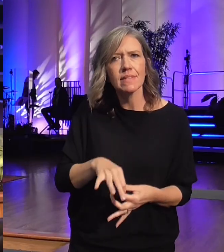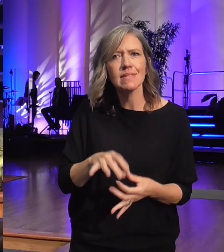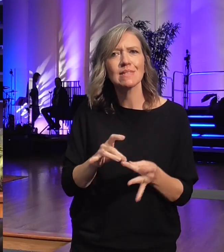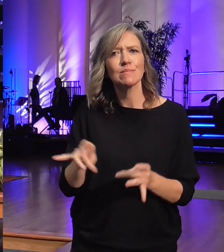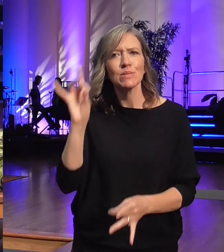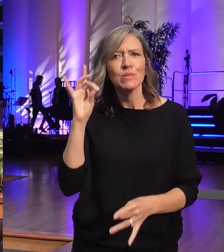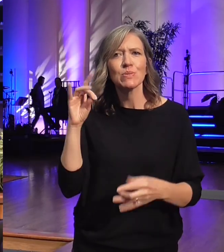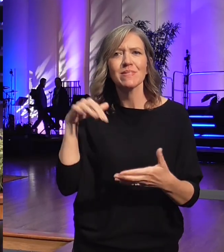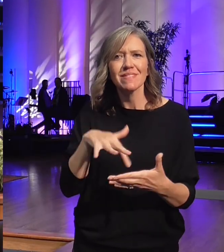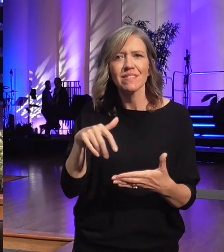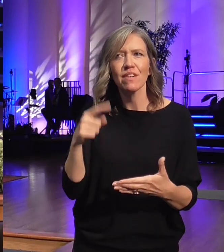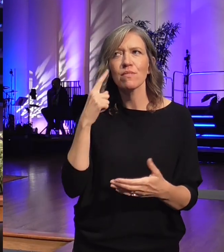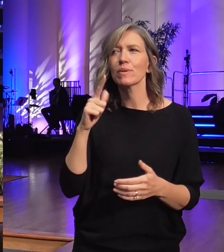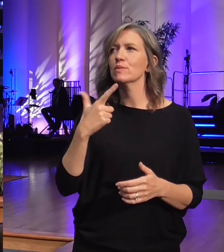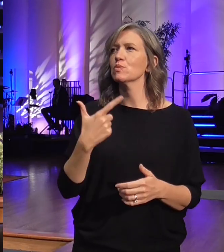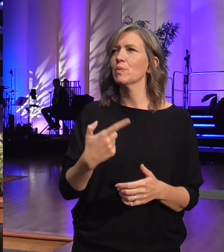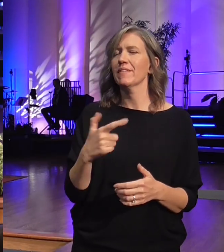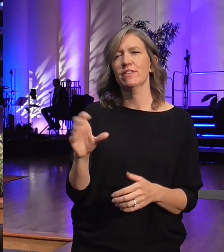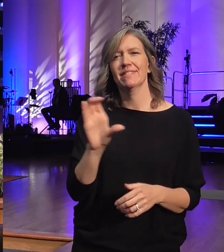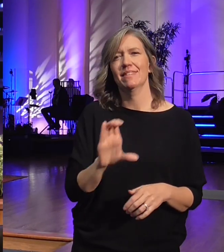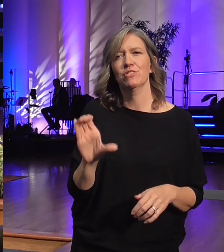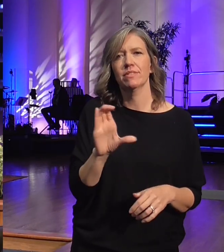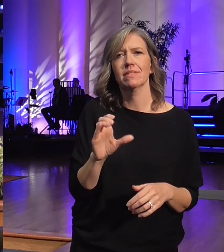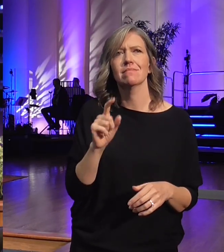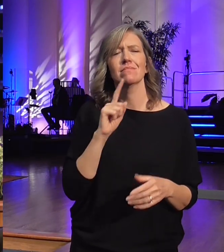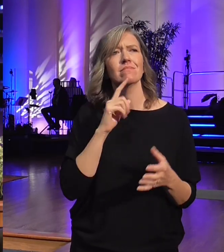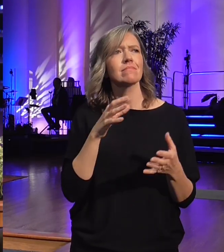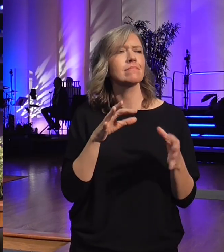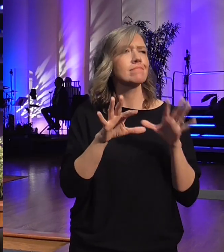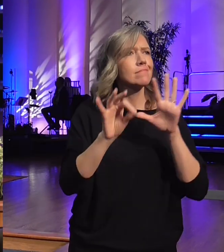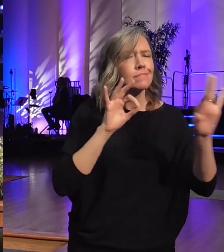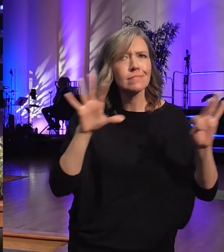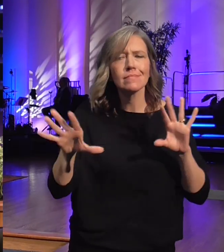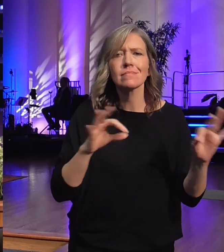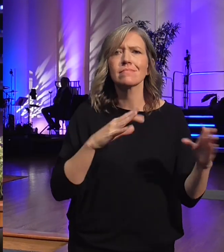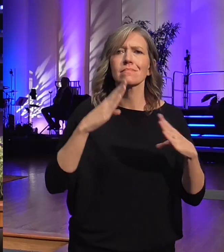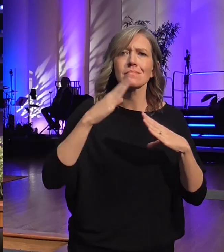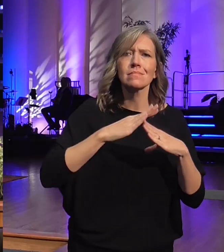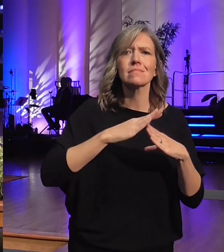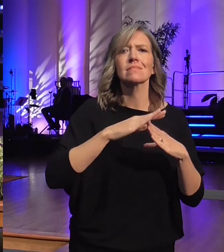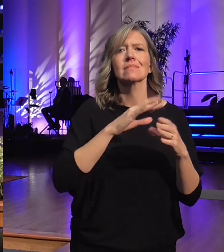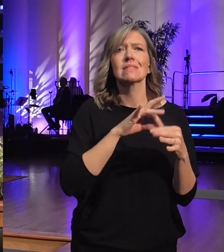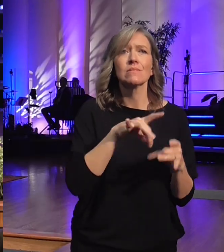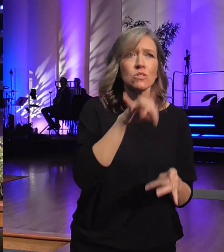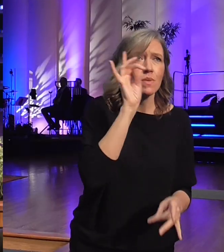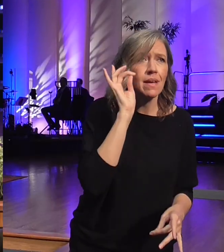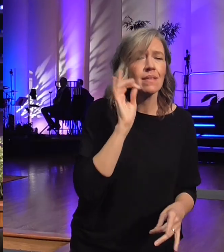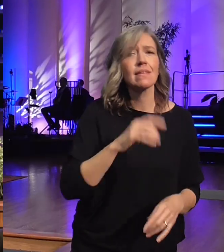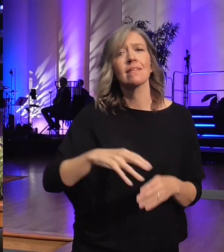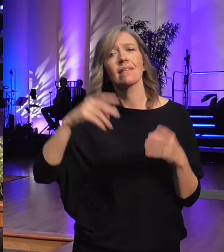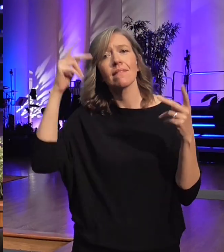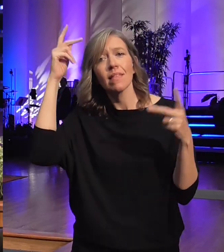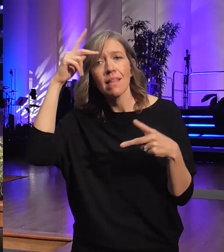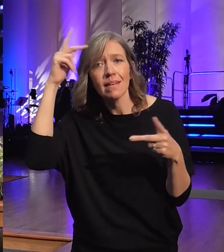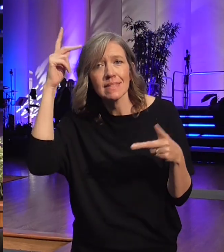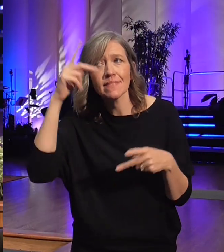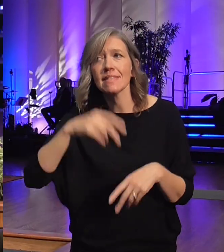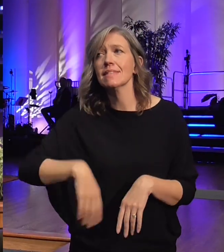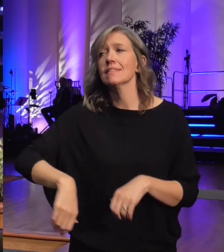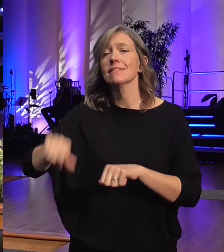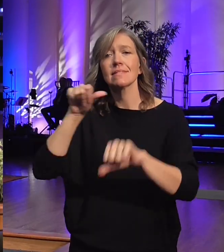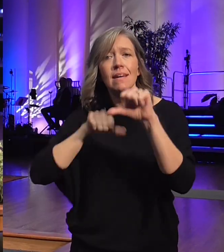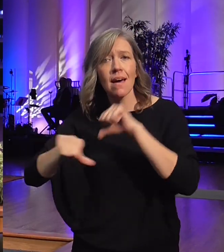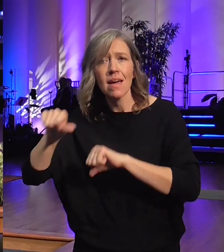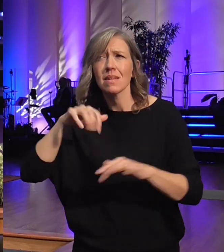century. We are here to gather the best of spirituality, of philosophy, of science, and bring it all together to